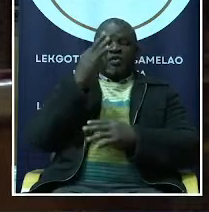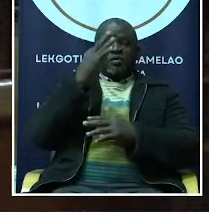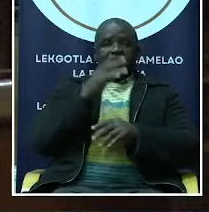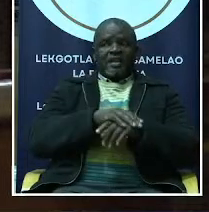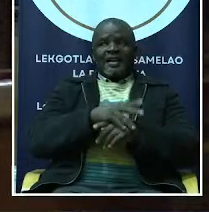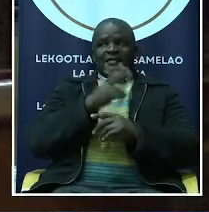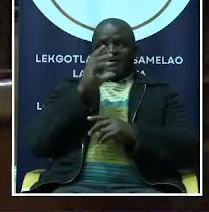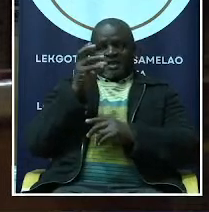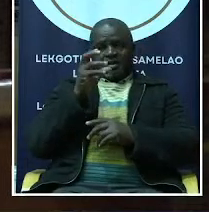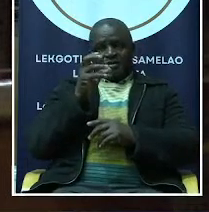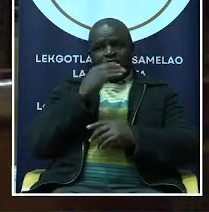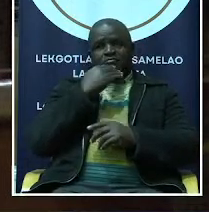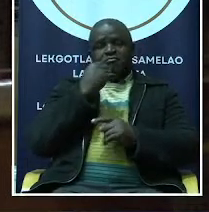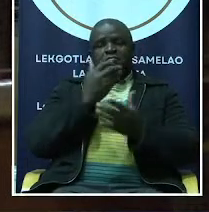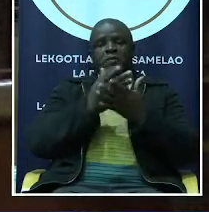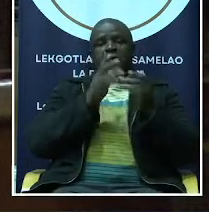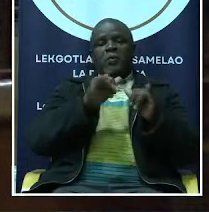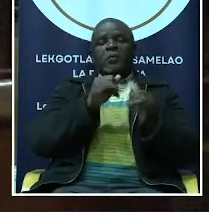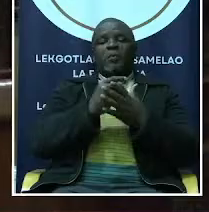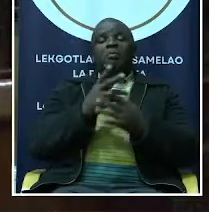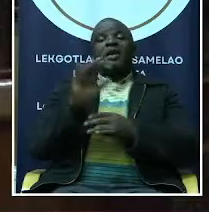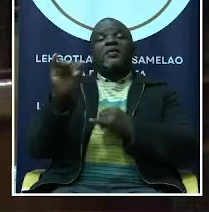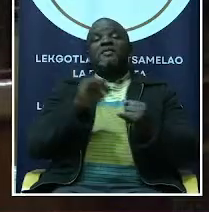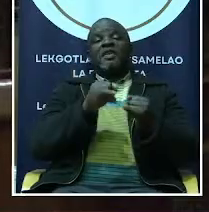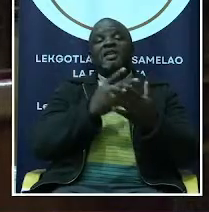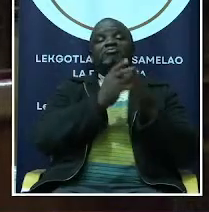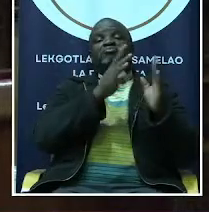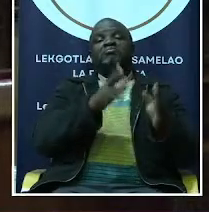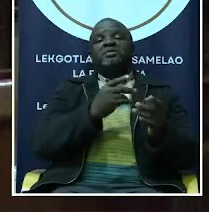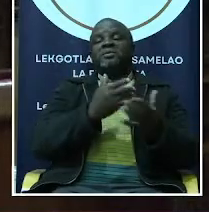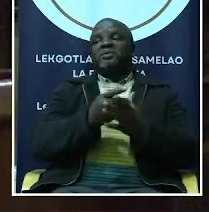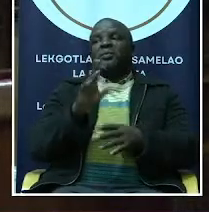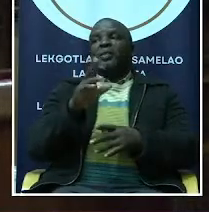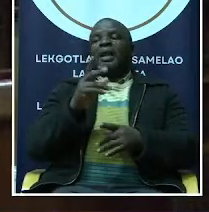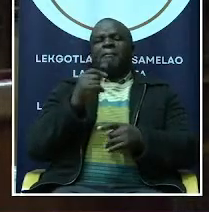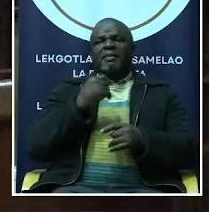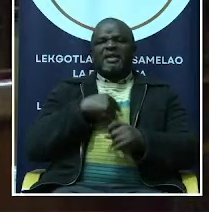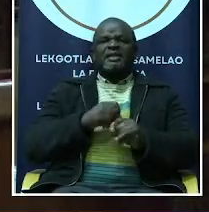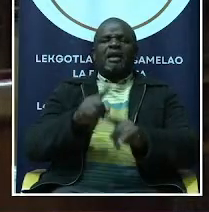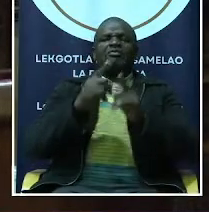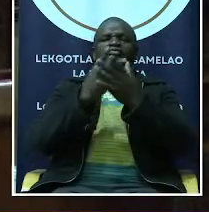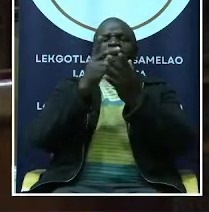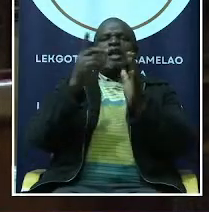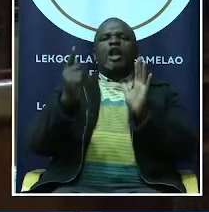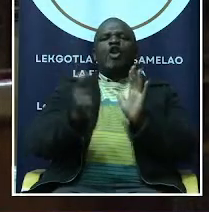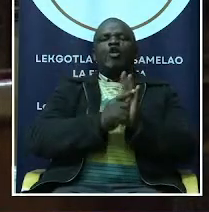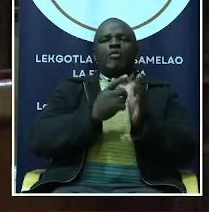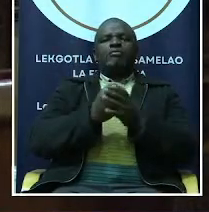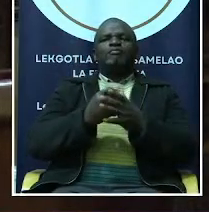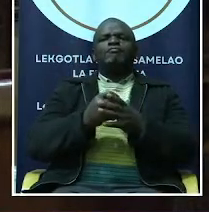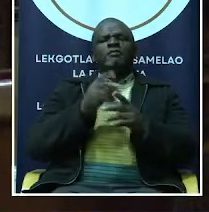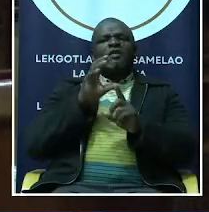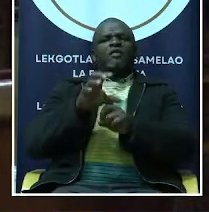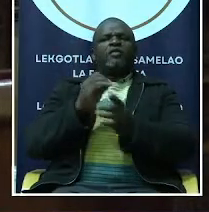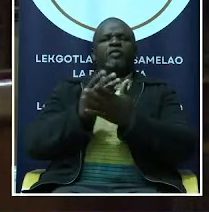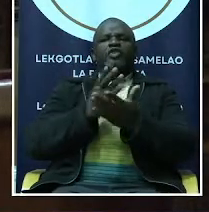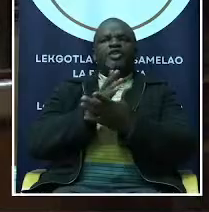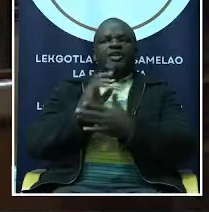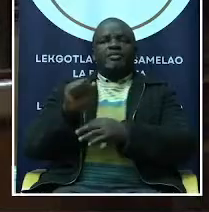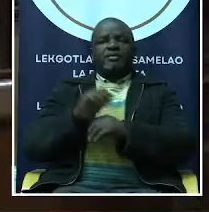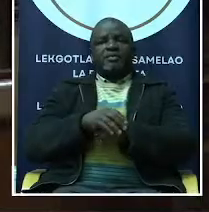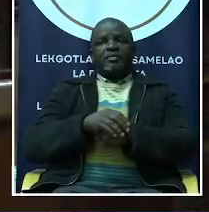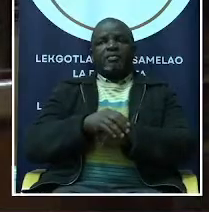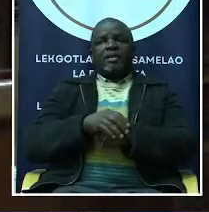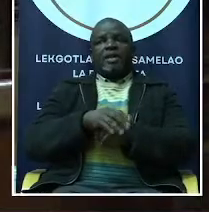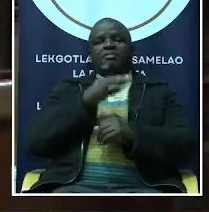Free State, don't wait to be invited to the tables. Write your own legislation. Demand your share. We are just